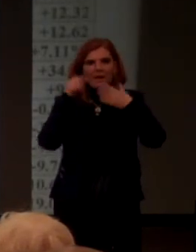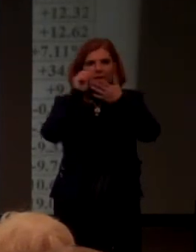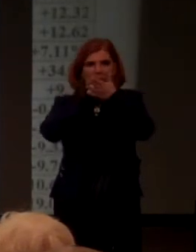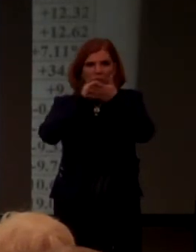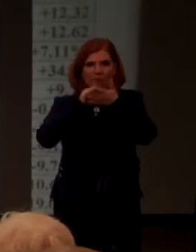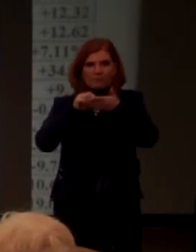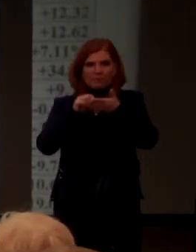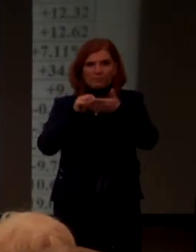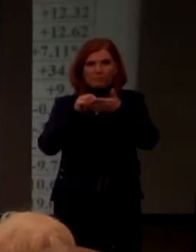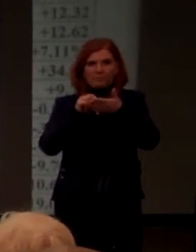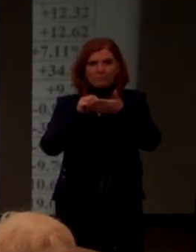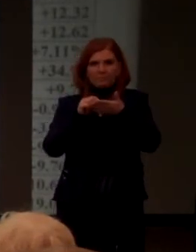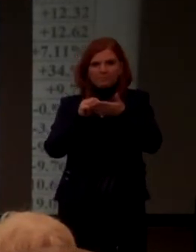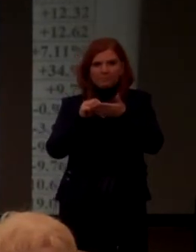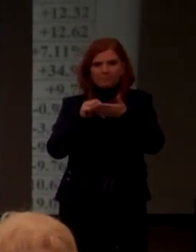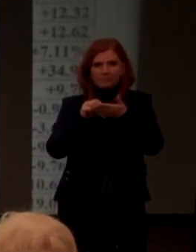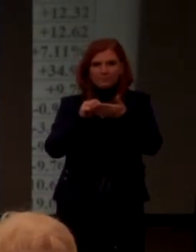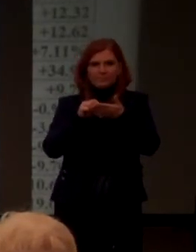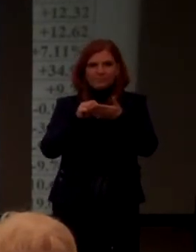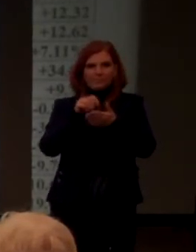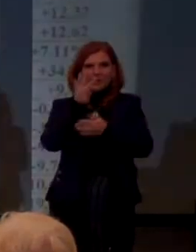here